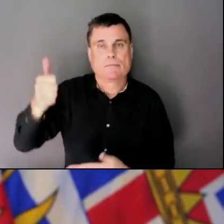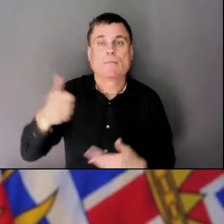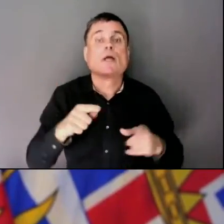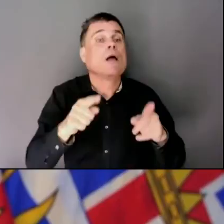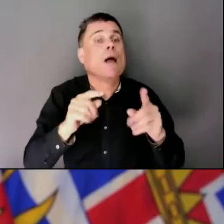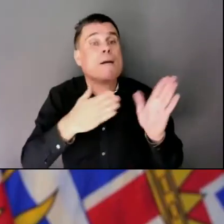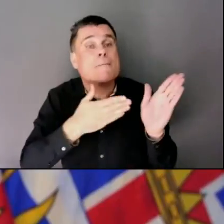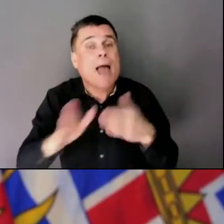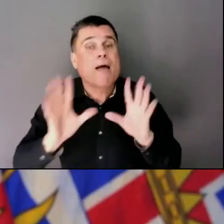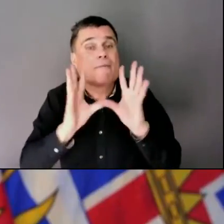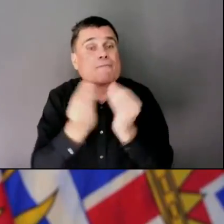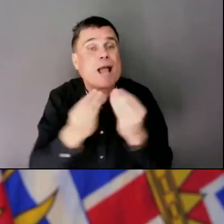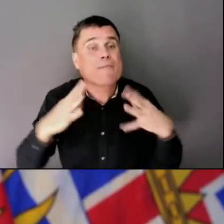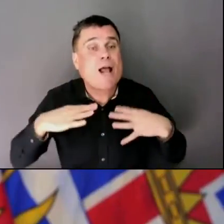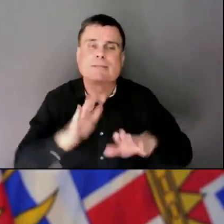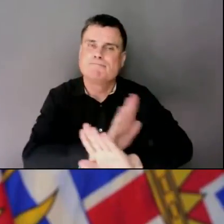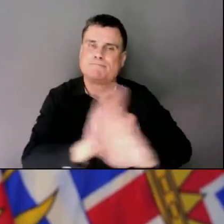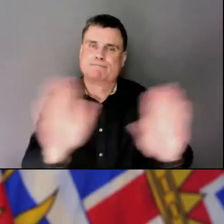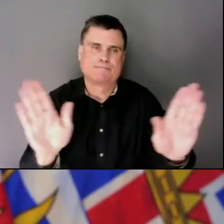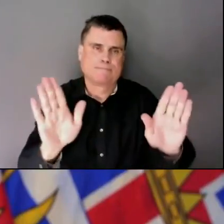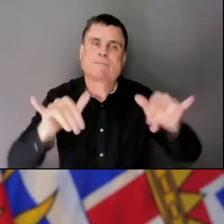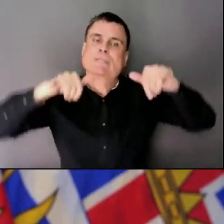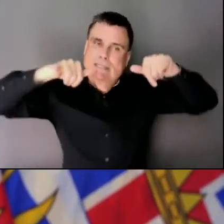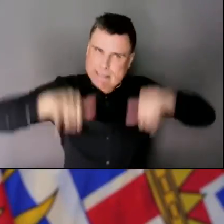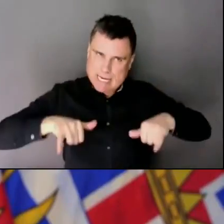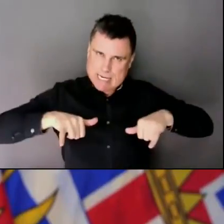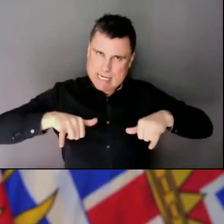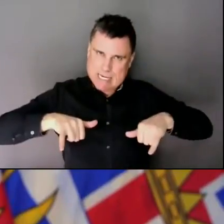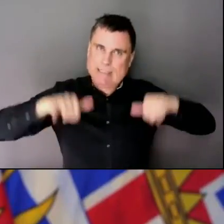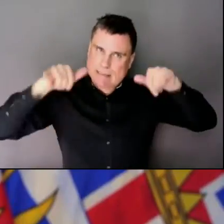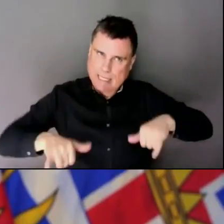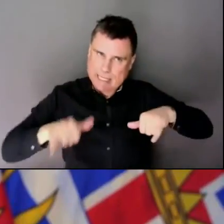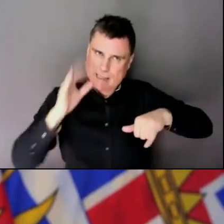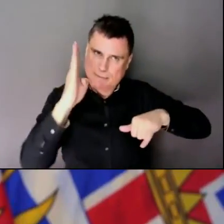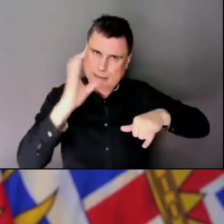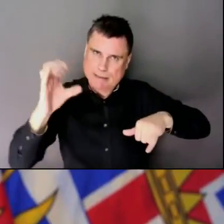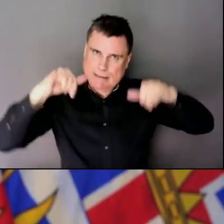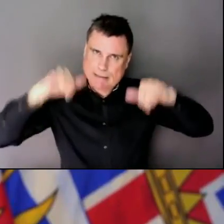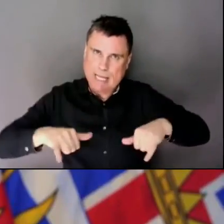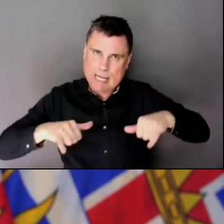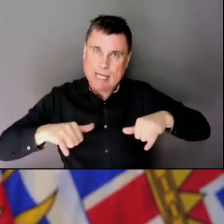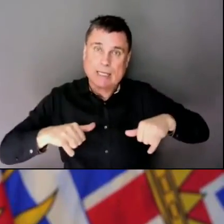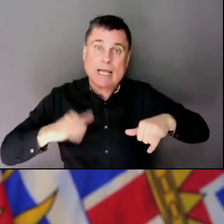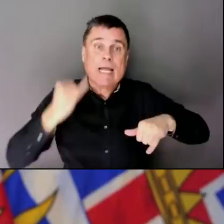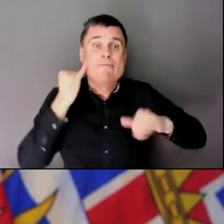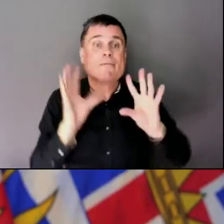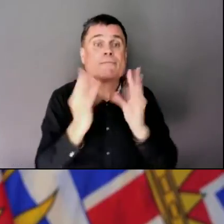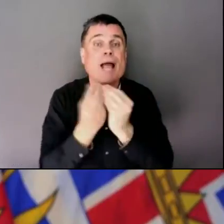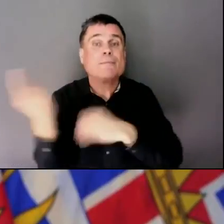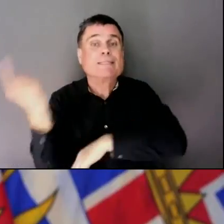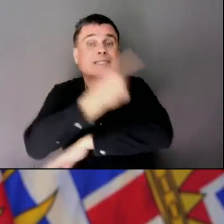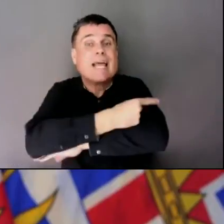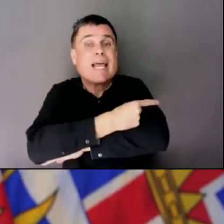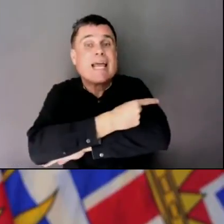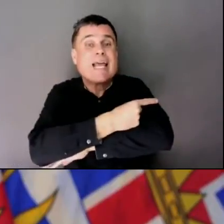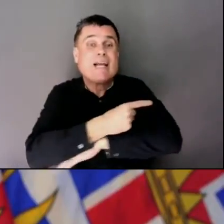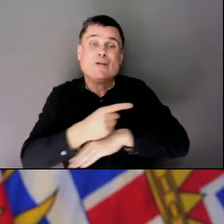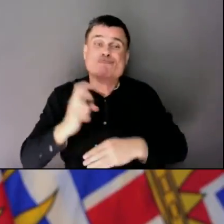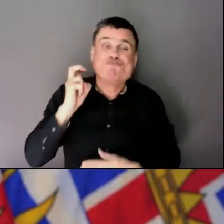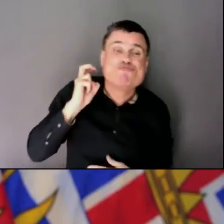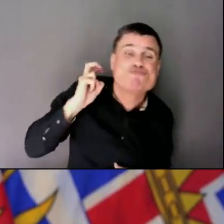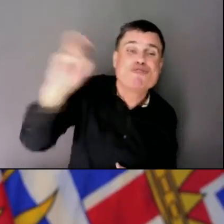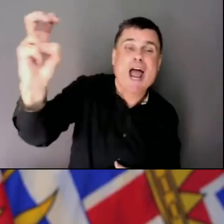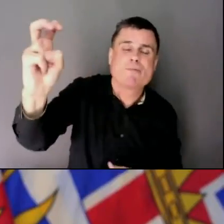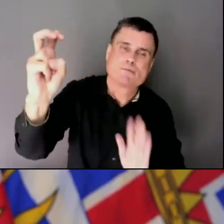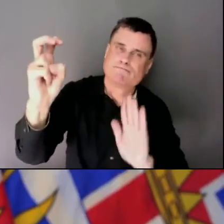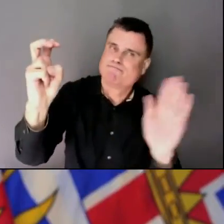BC. We won't be at a place where we can travel. We need to think more about staying in our communities